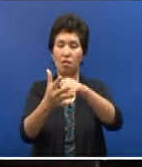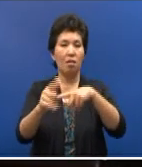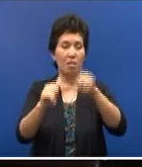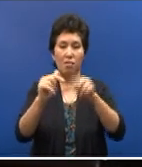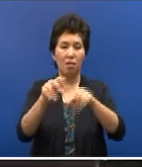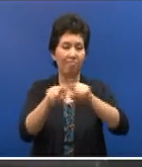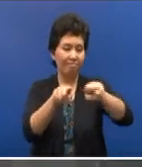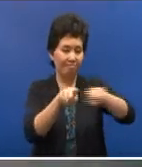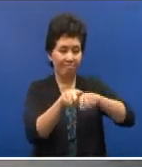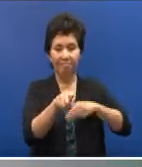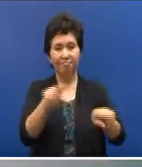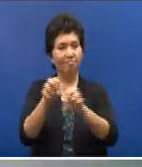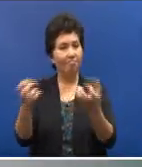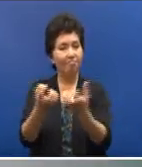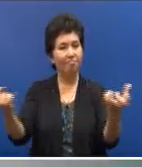Okay,